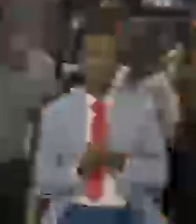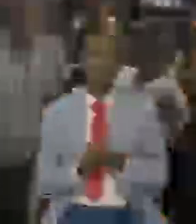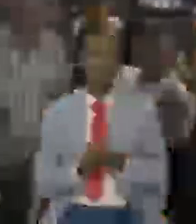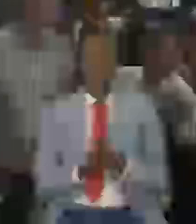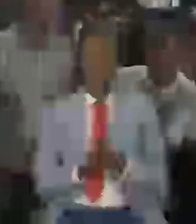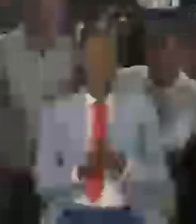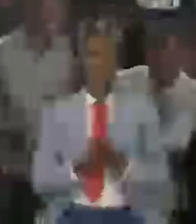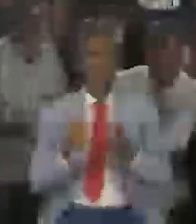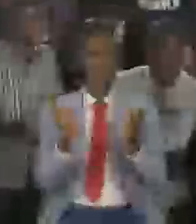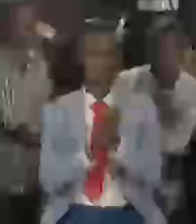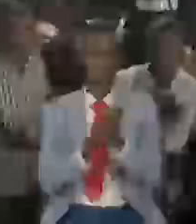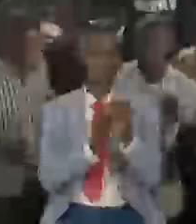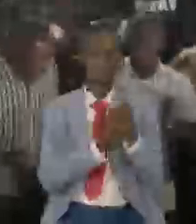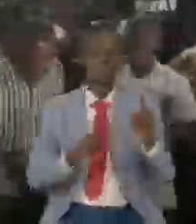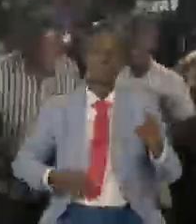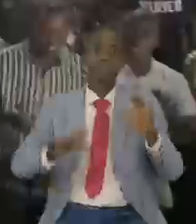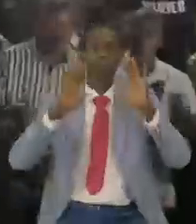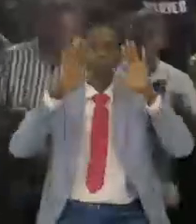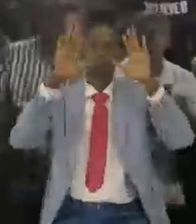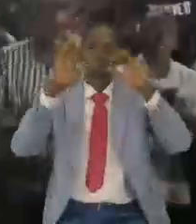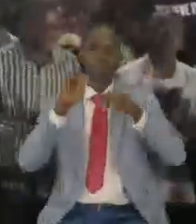Miracle. Power.